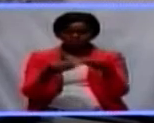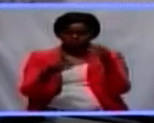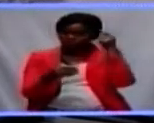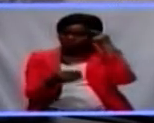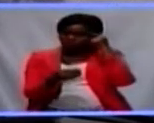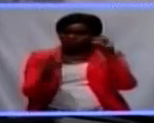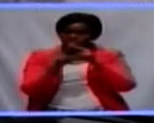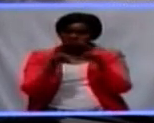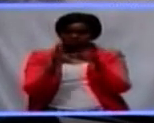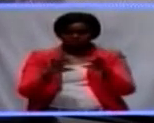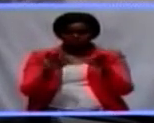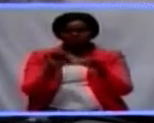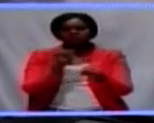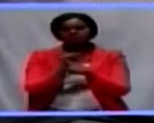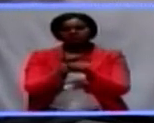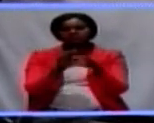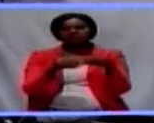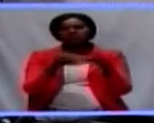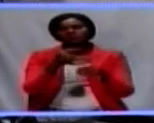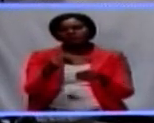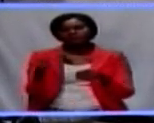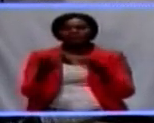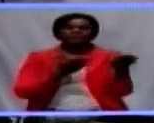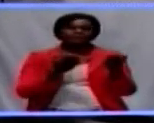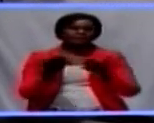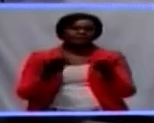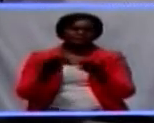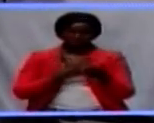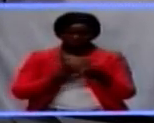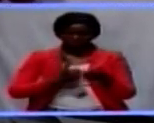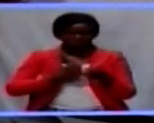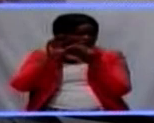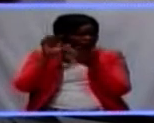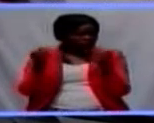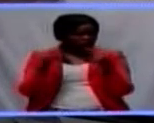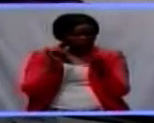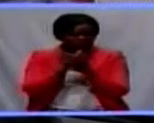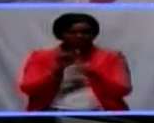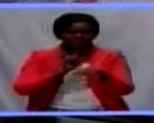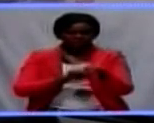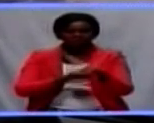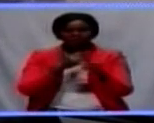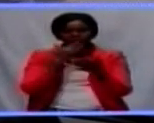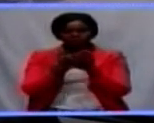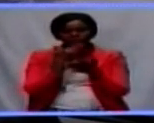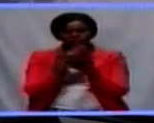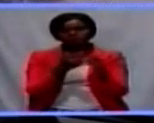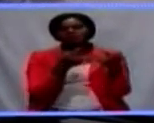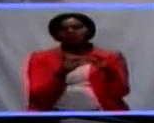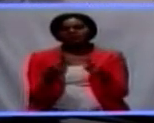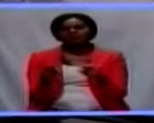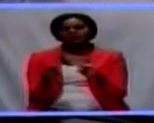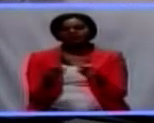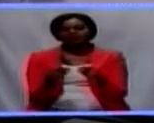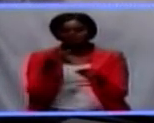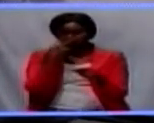the necessary liquidity to provide goods and services. I'm hoping that when such tangible things are seen by